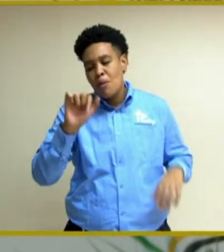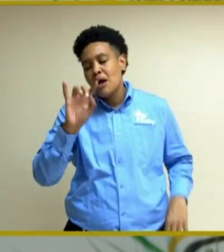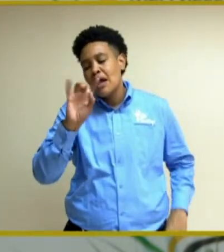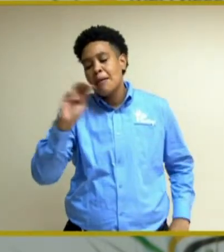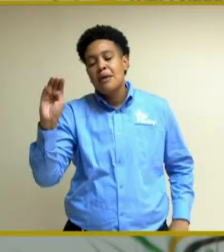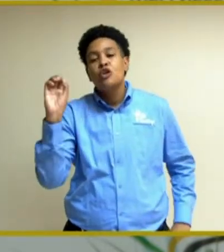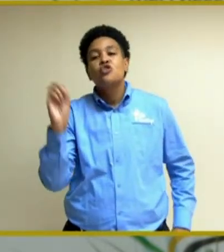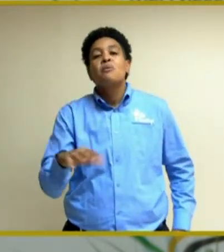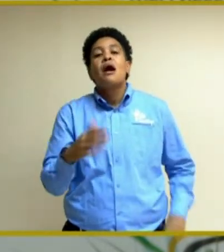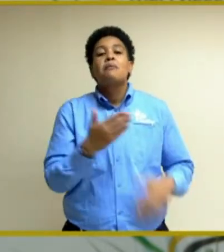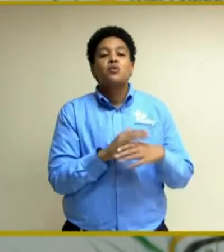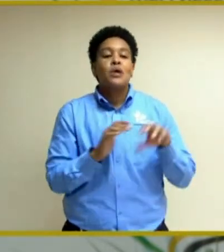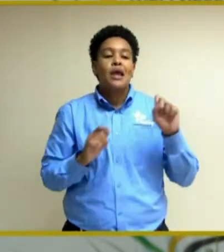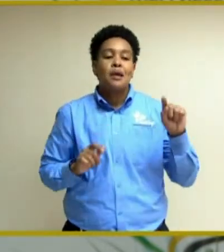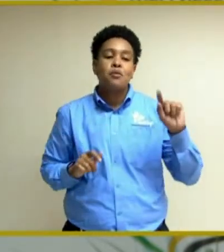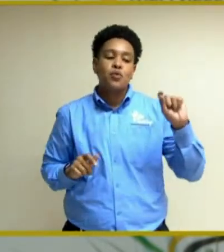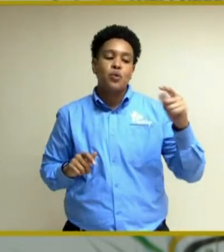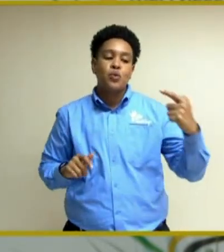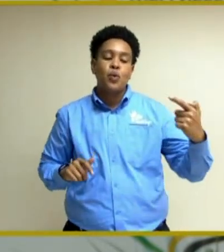April 2021,